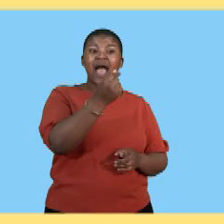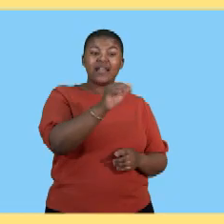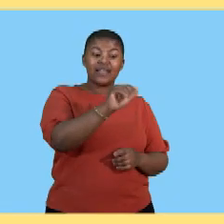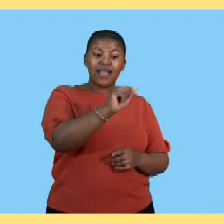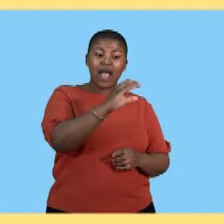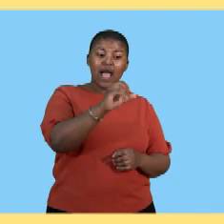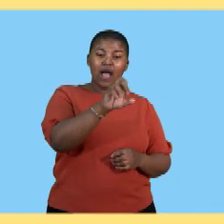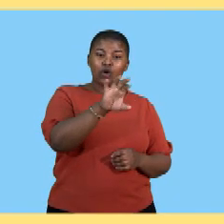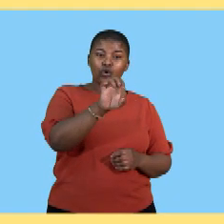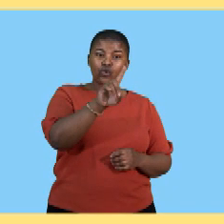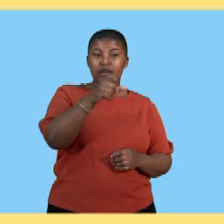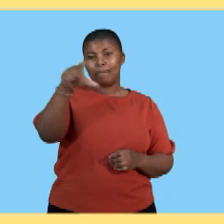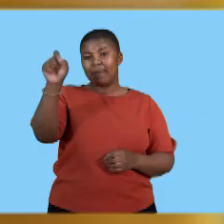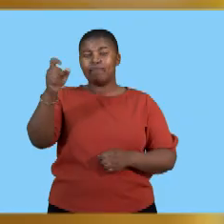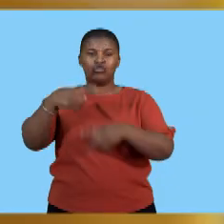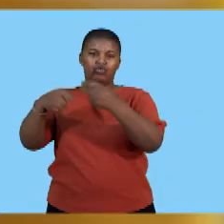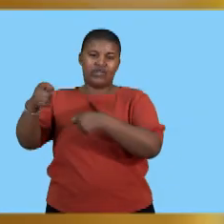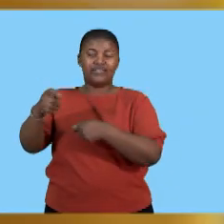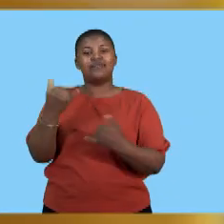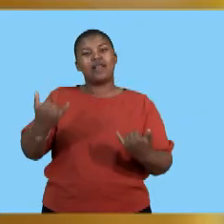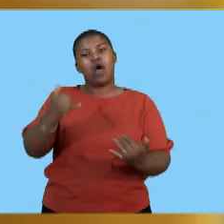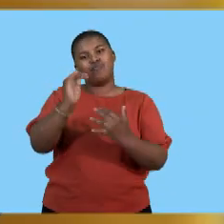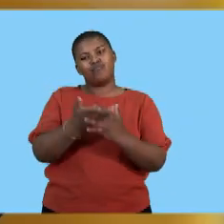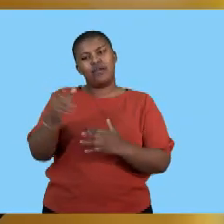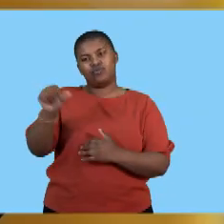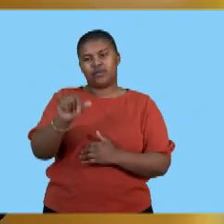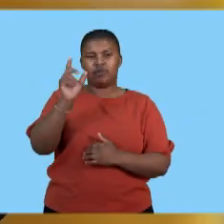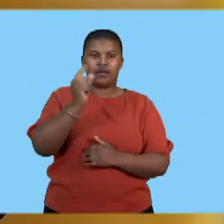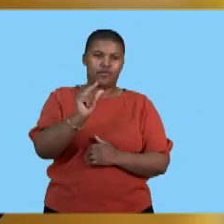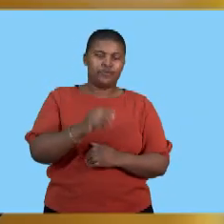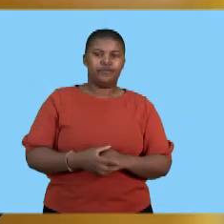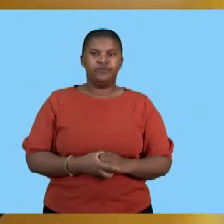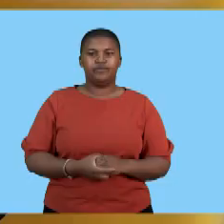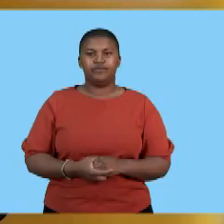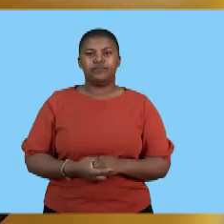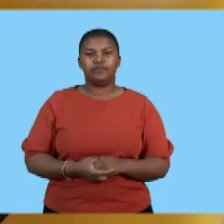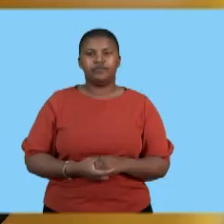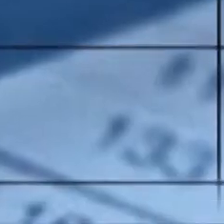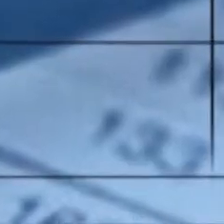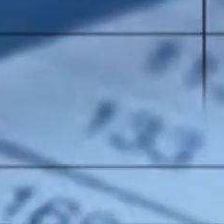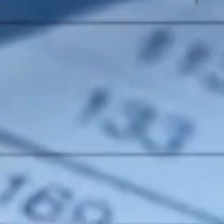trade and other payables. Dear learners, let's go for an ad break, and I'm going to see you shortly.